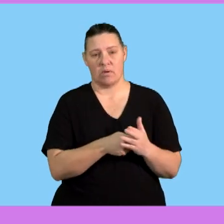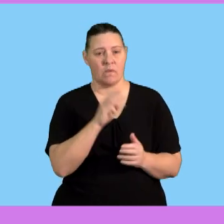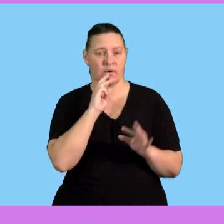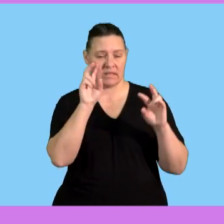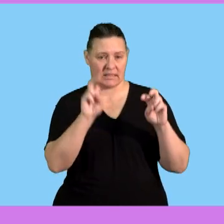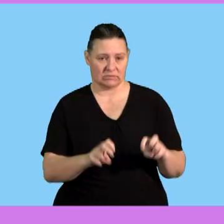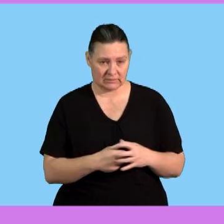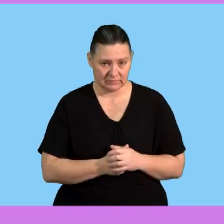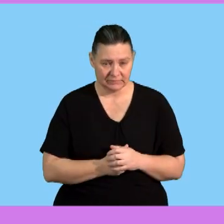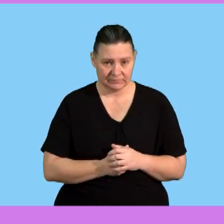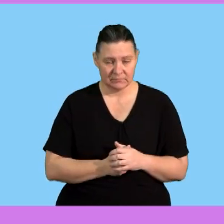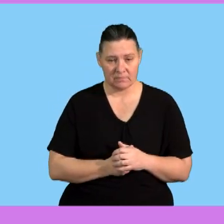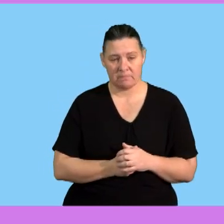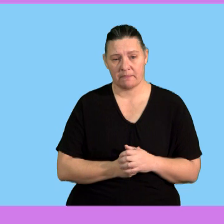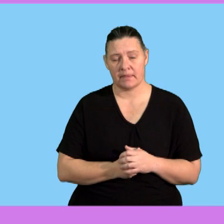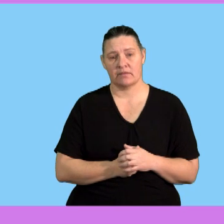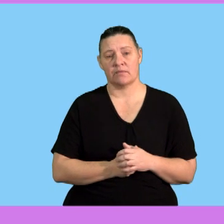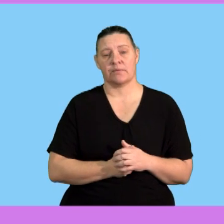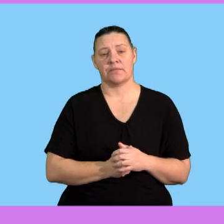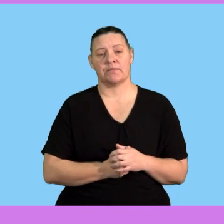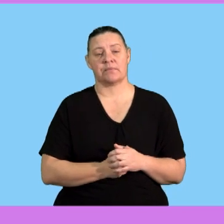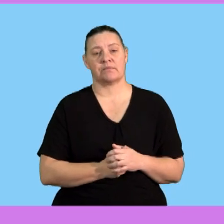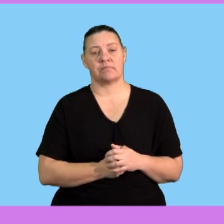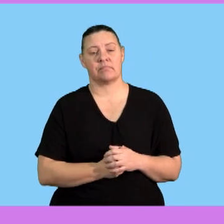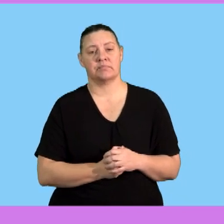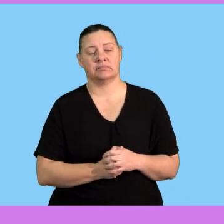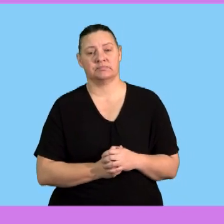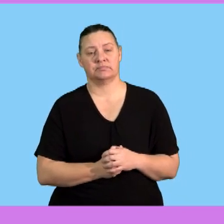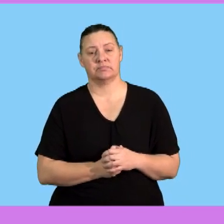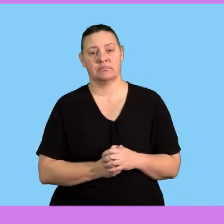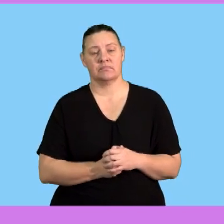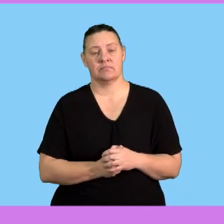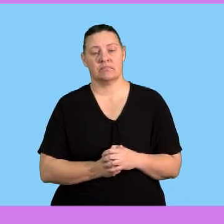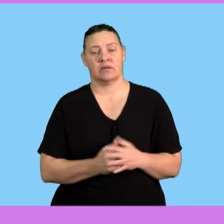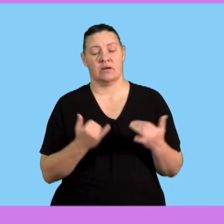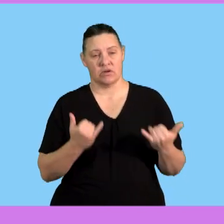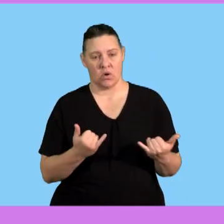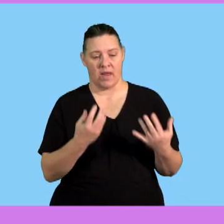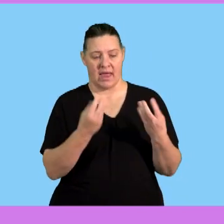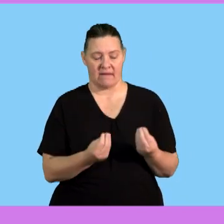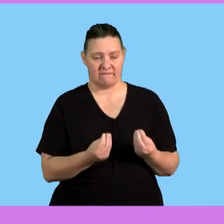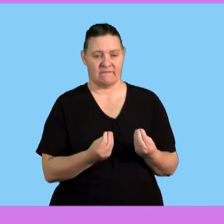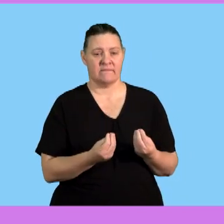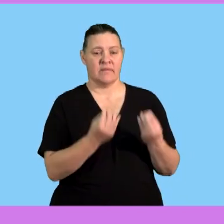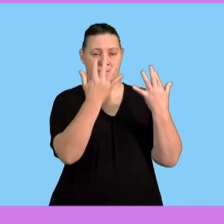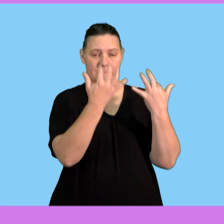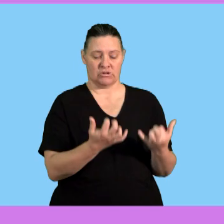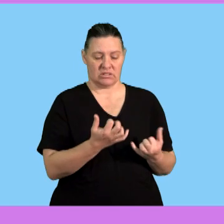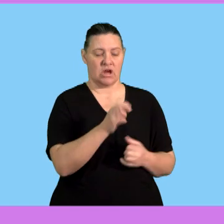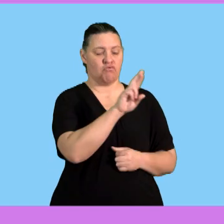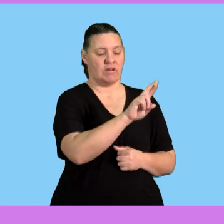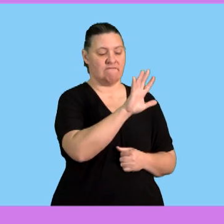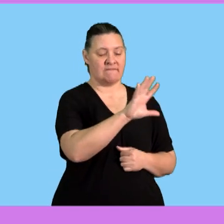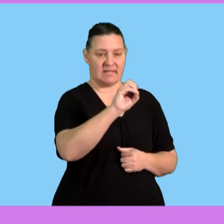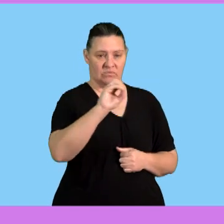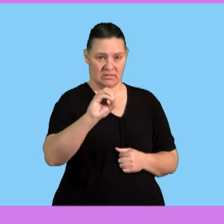utilities. So at this moment, she has got a budget for